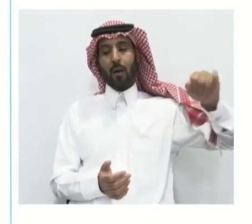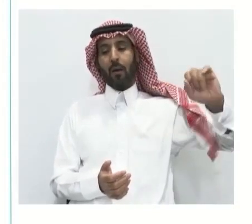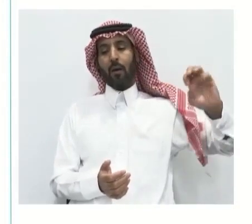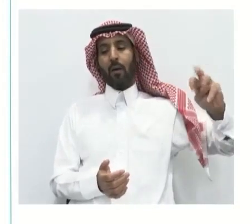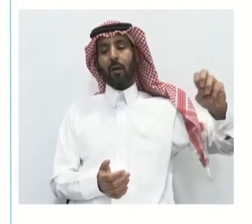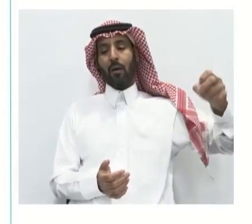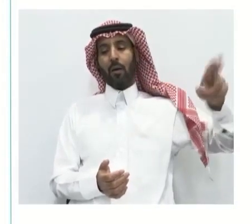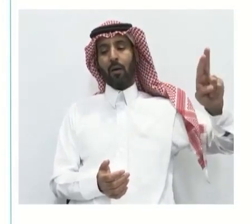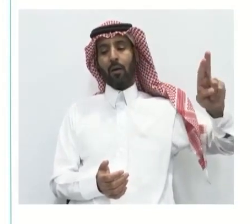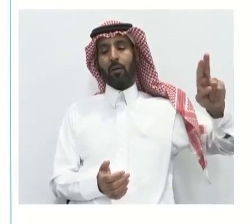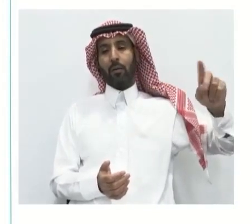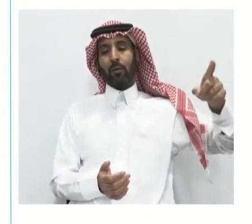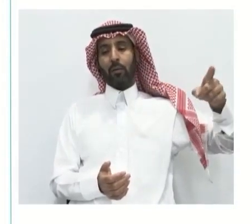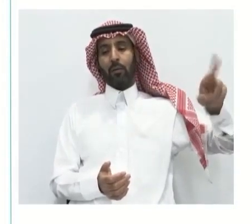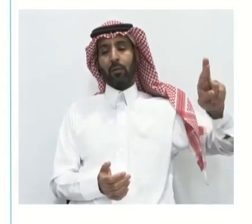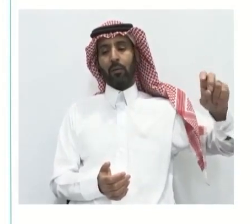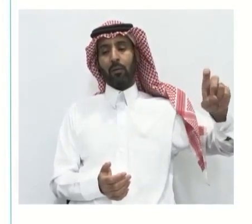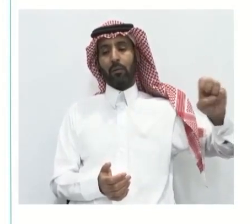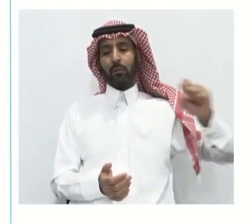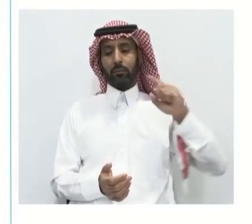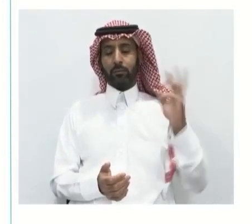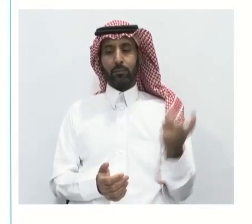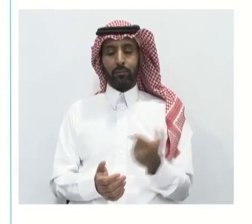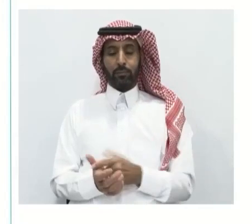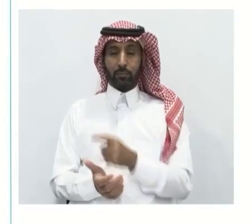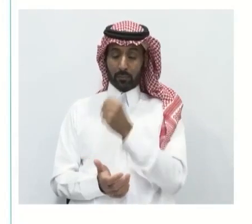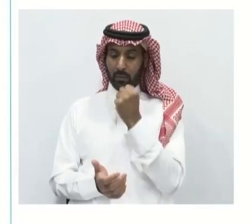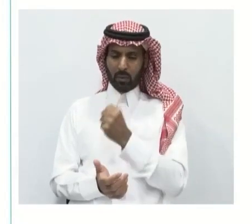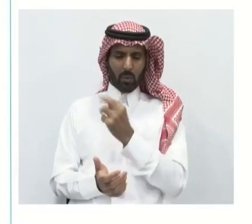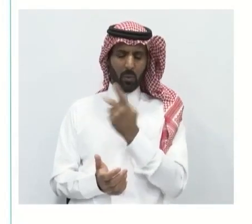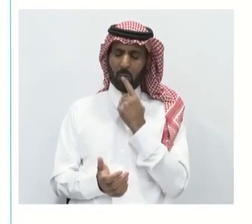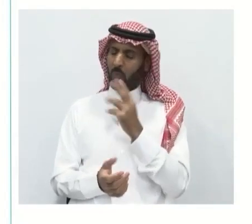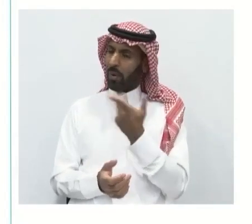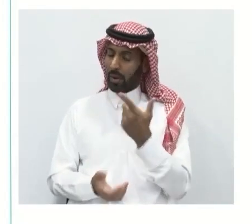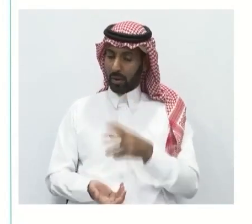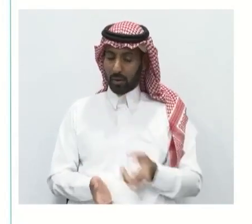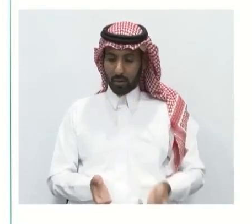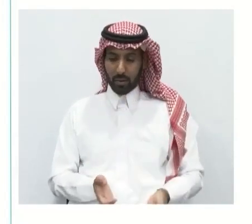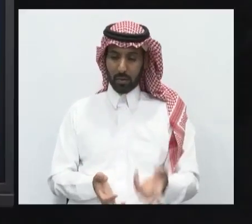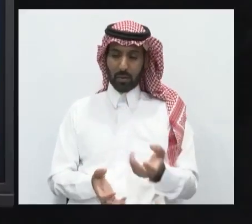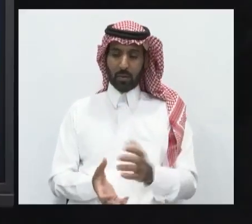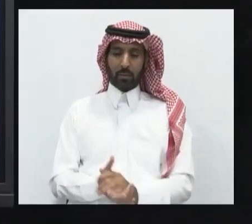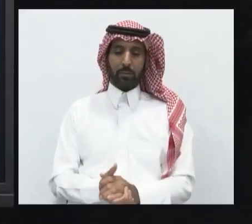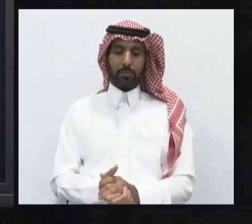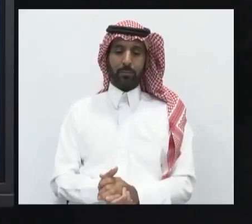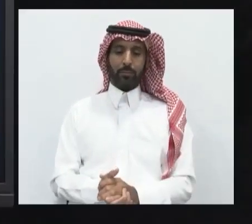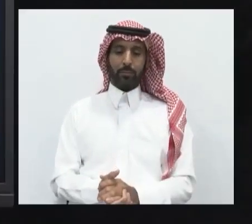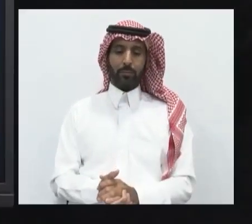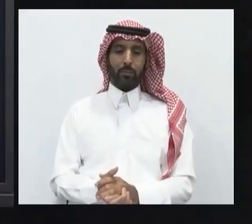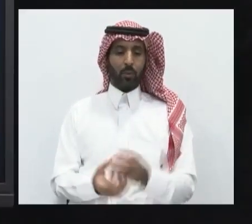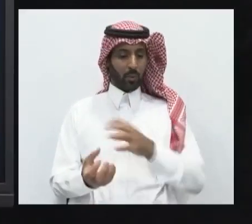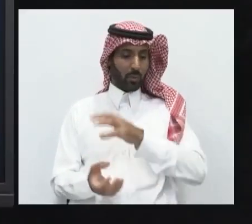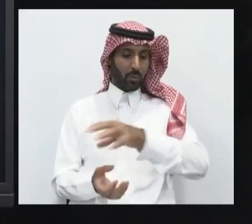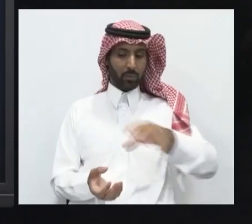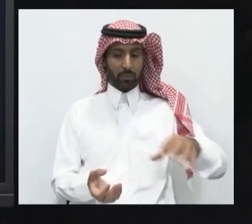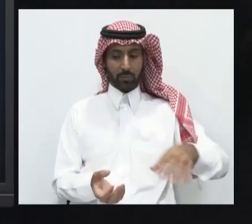in which bowling alley the murder took place. He never told him in which bowling alley. There were many bowling alleys